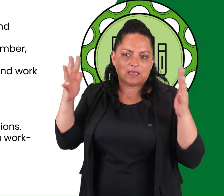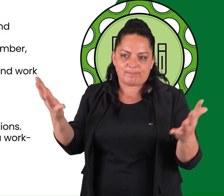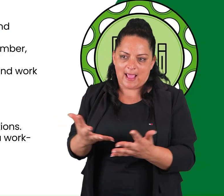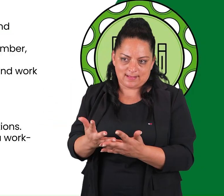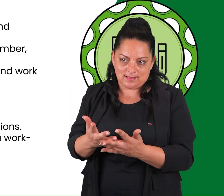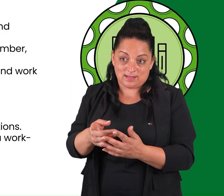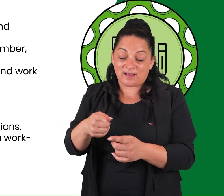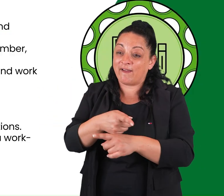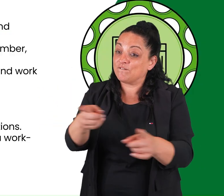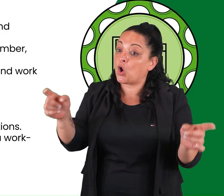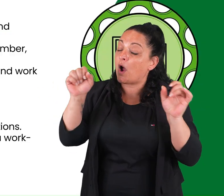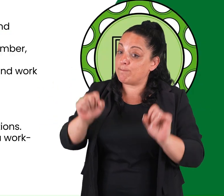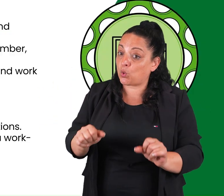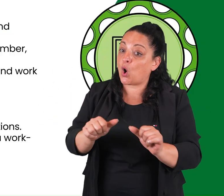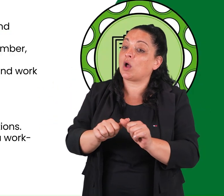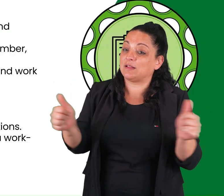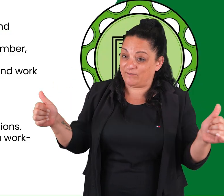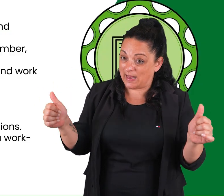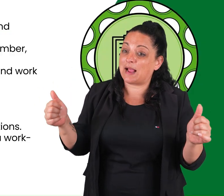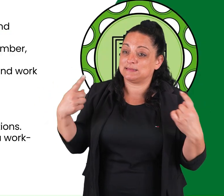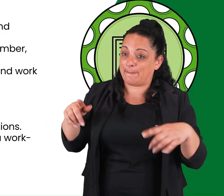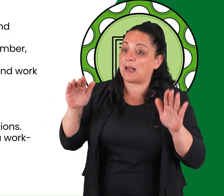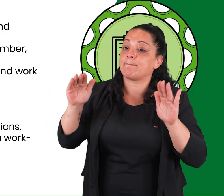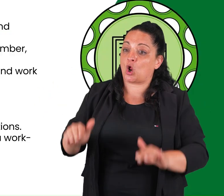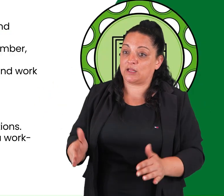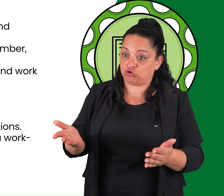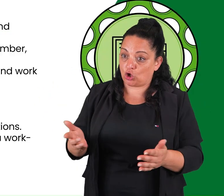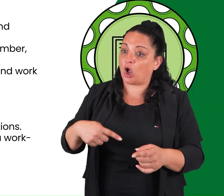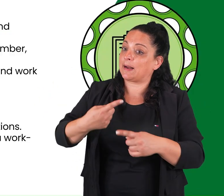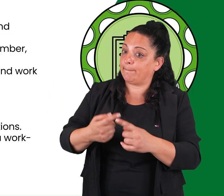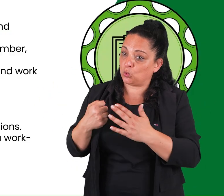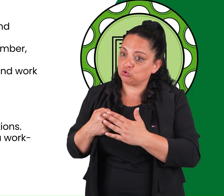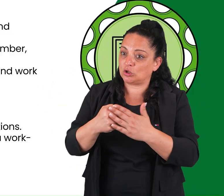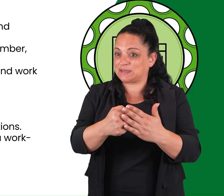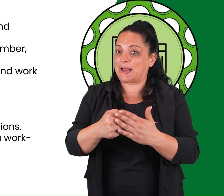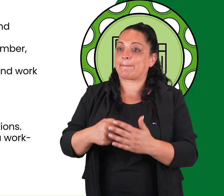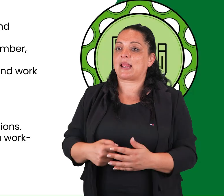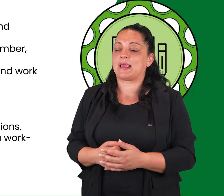you can make different in environmental protection and